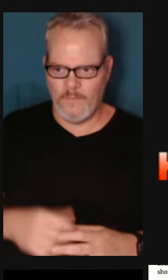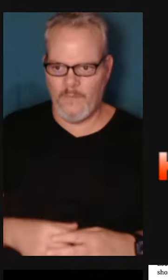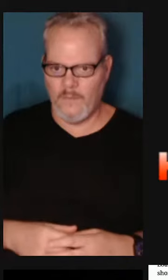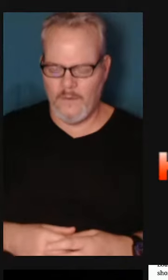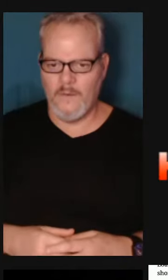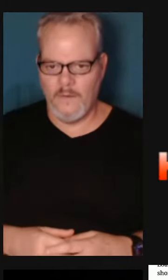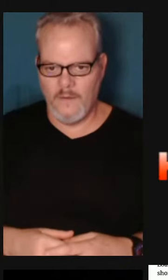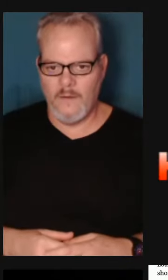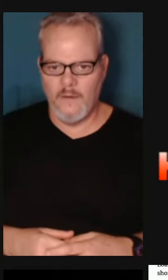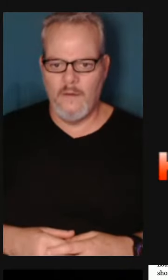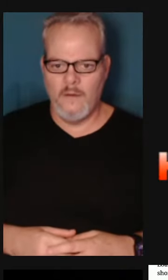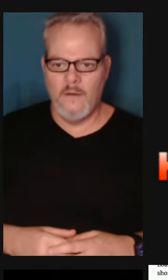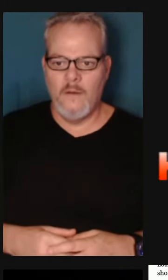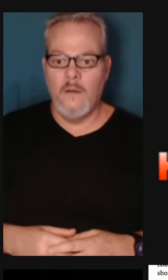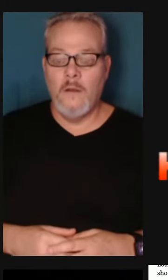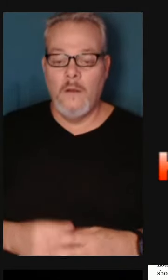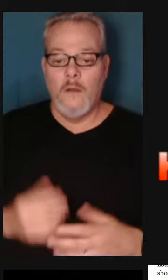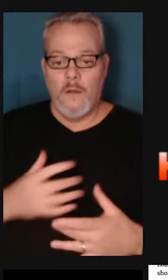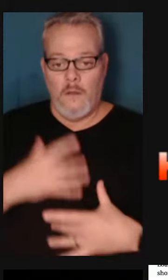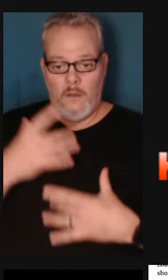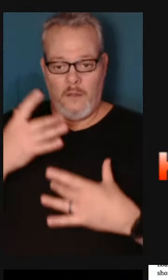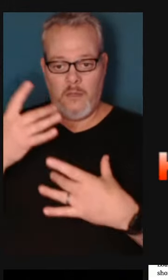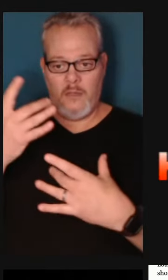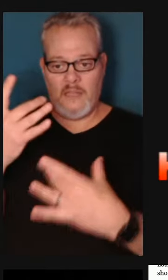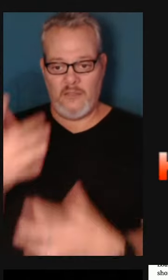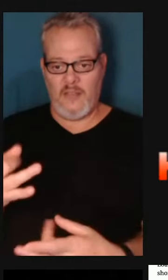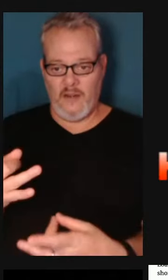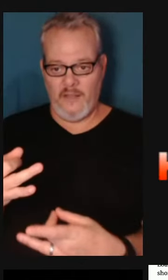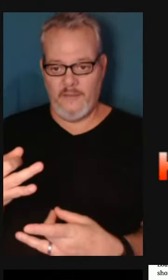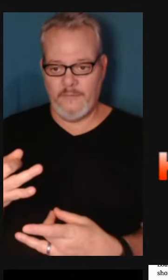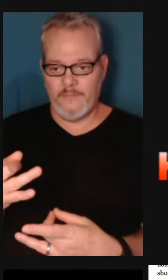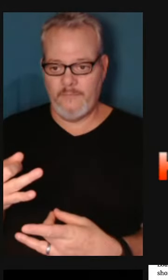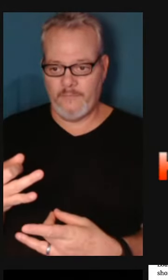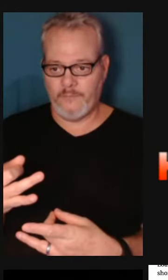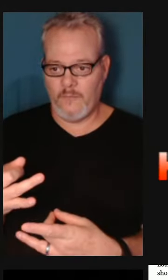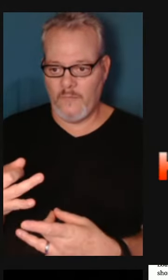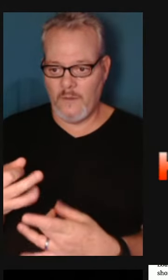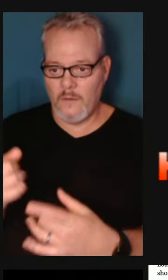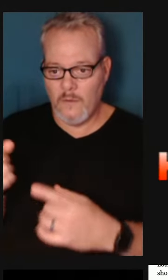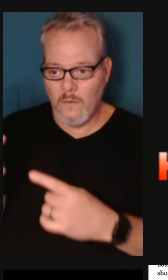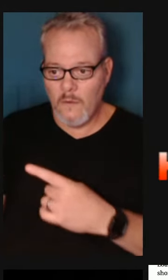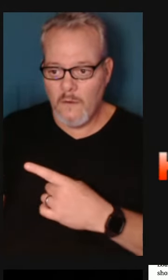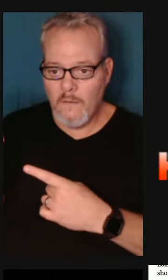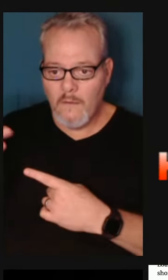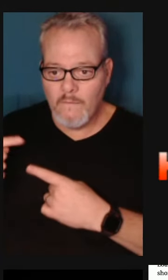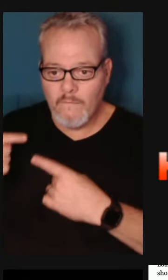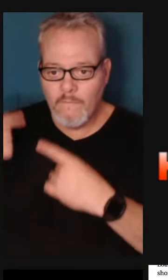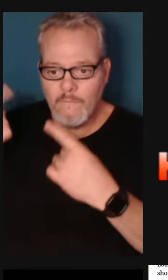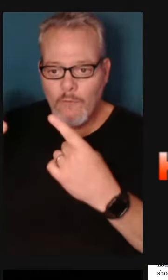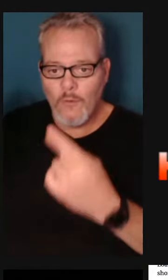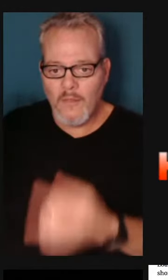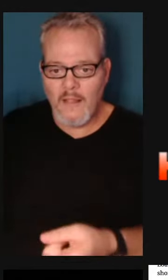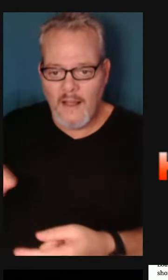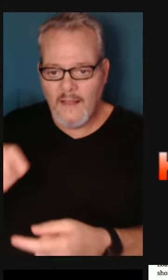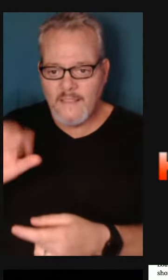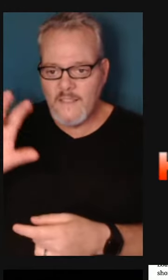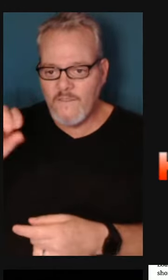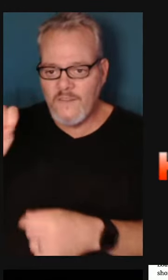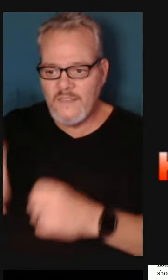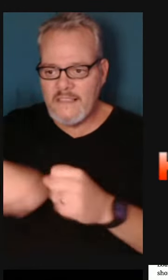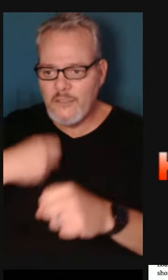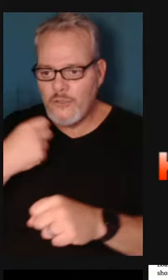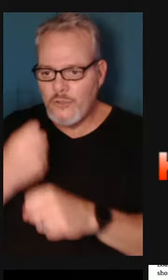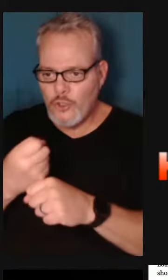So what's interesting is that they've been collecting data over the past 50 years, and in particular, the 2018